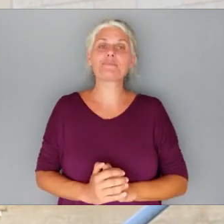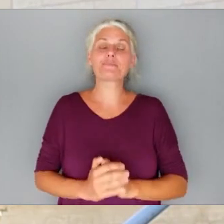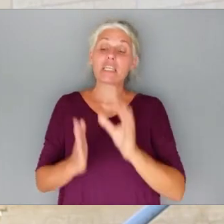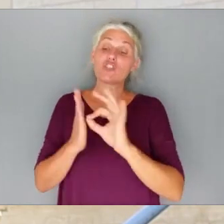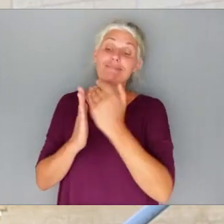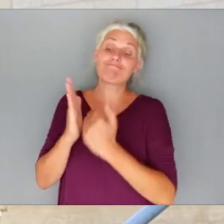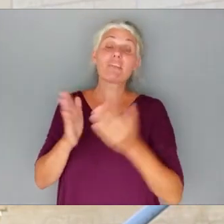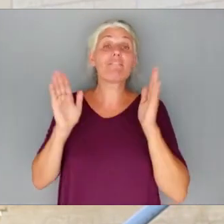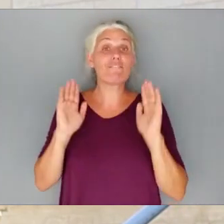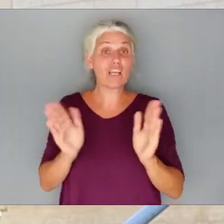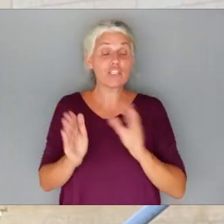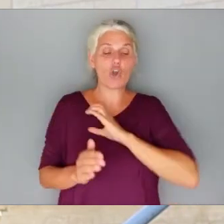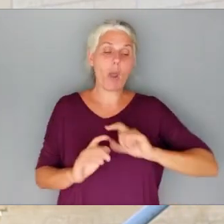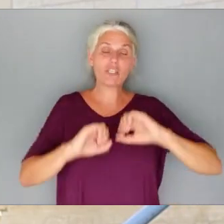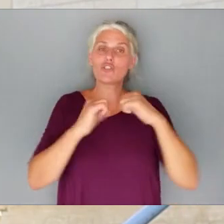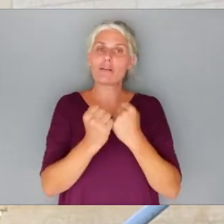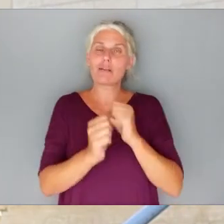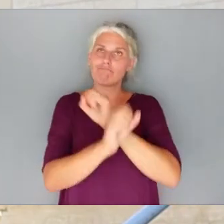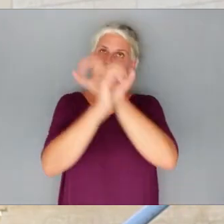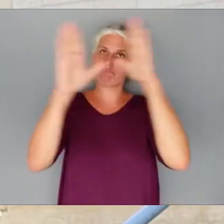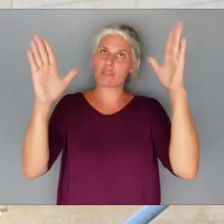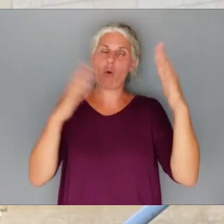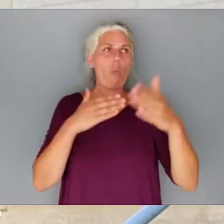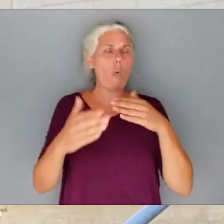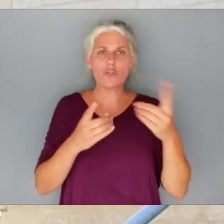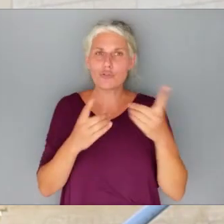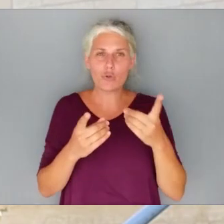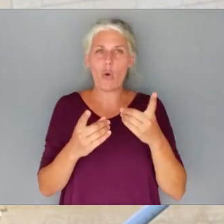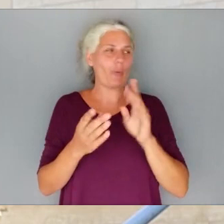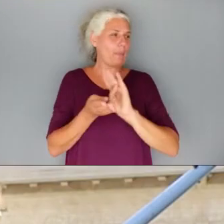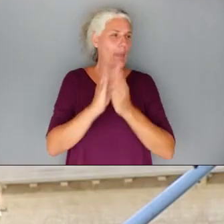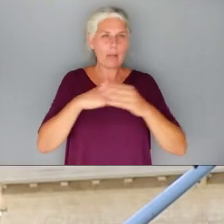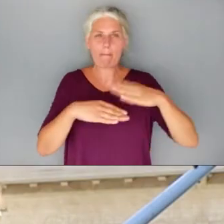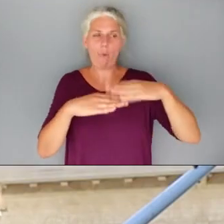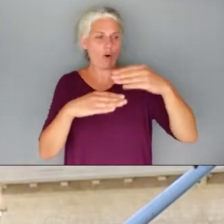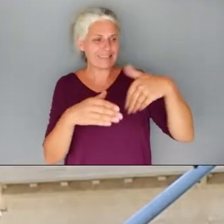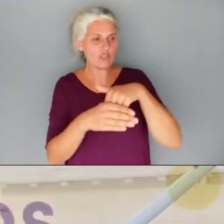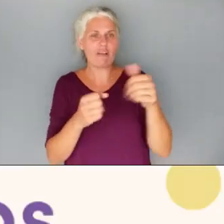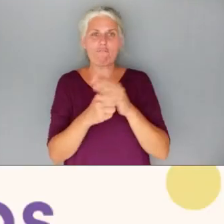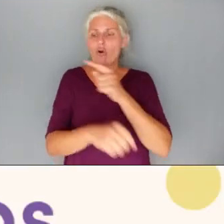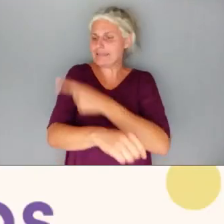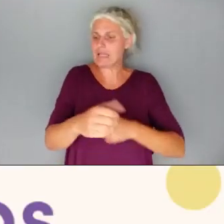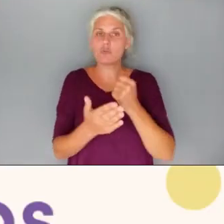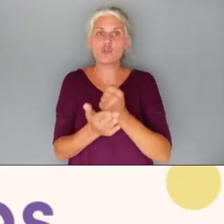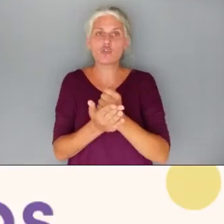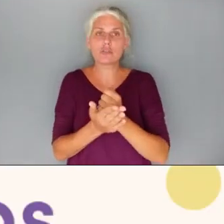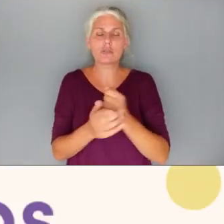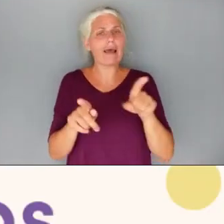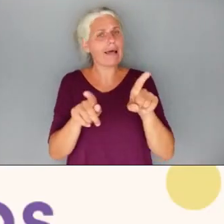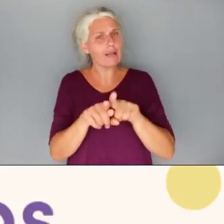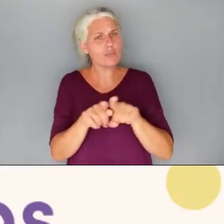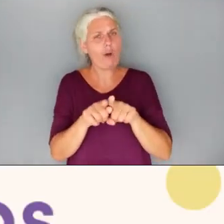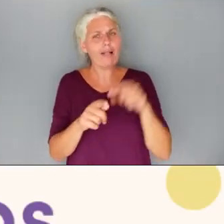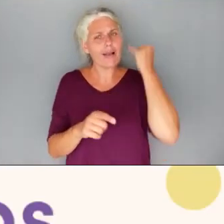of some of the barriers that exist. You can find the Towards Inclusive Clubs and Societies checklist on the Ability Co-op website, abilitycoop.com.